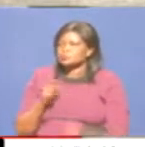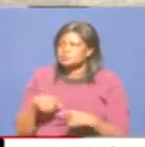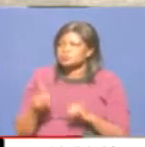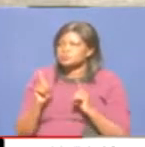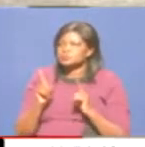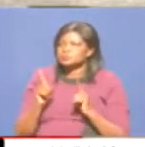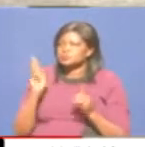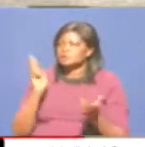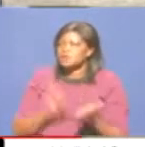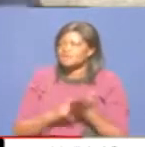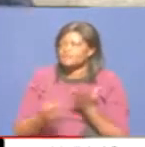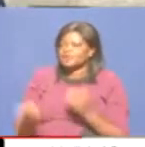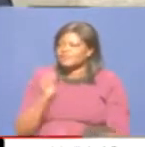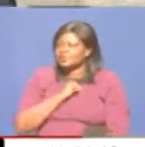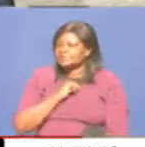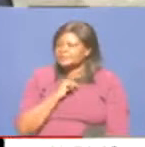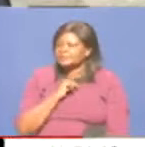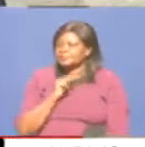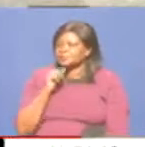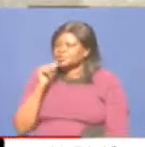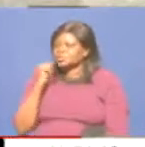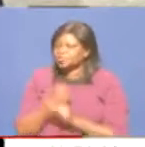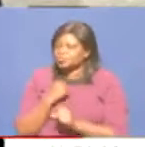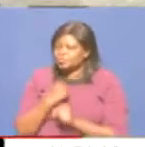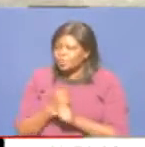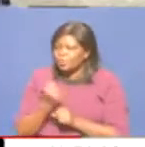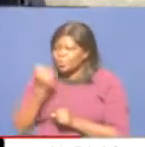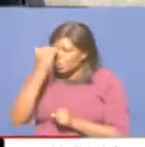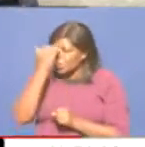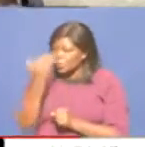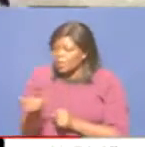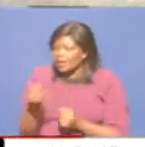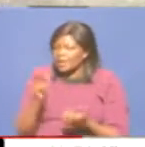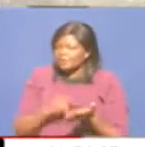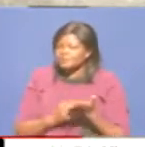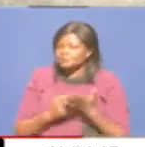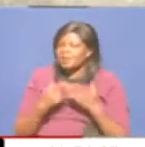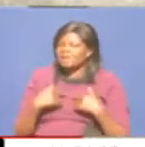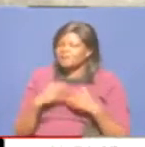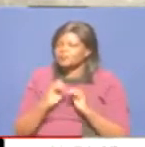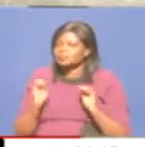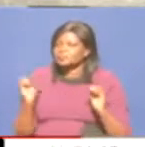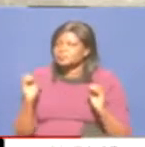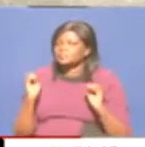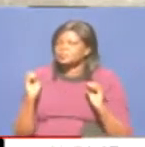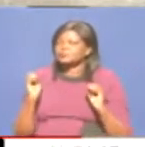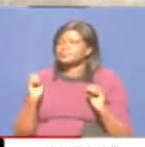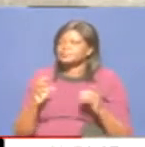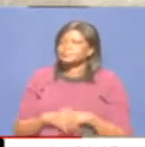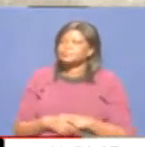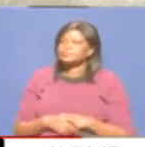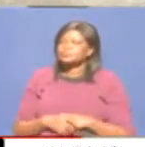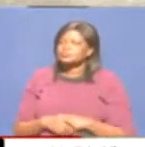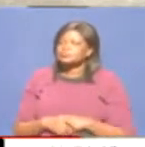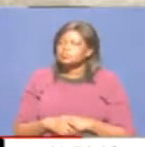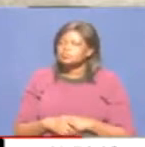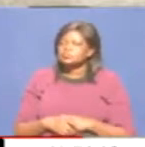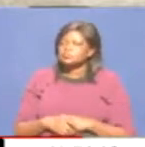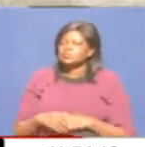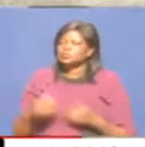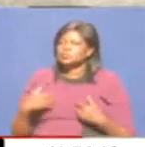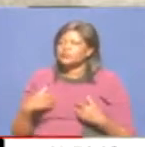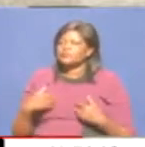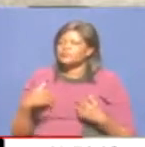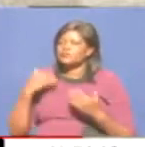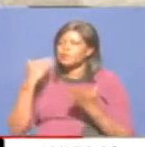failed. It is not working because of lack of resources in ports. Mm-hmm. We have programs for